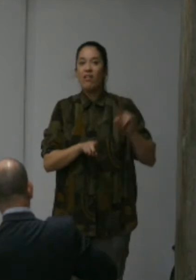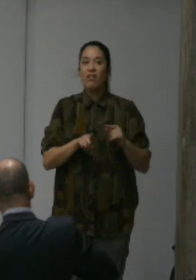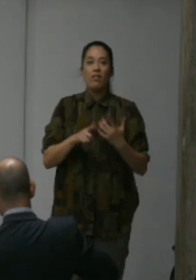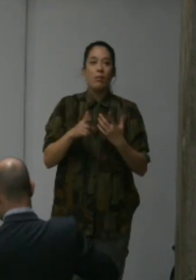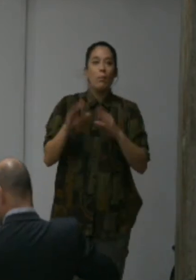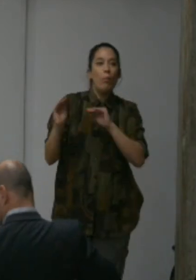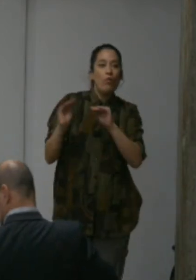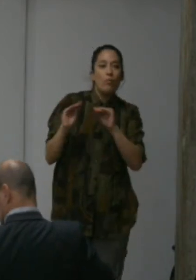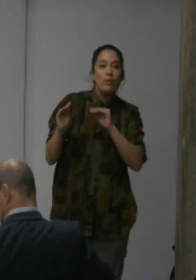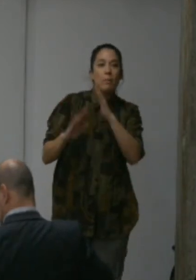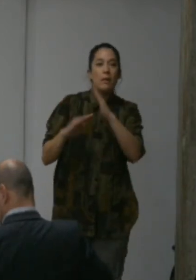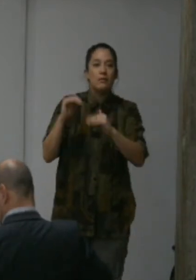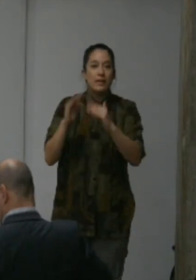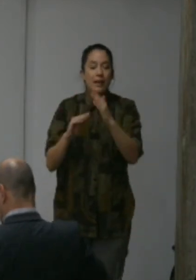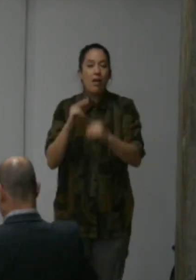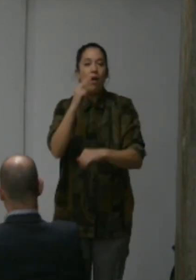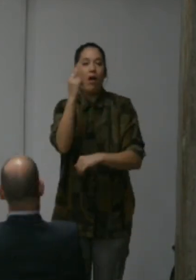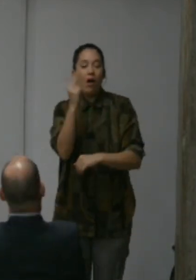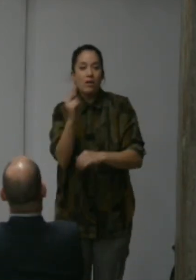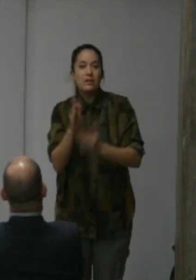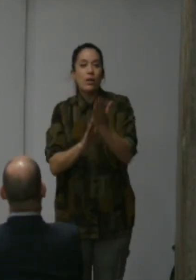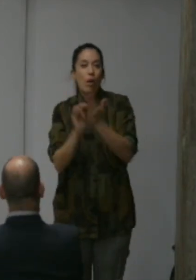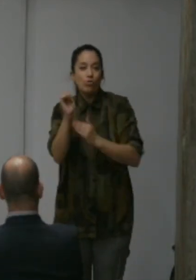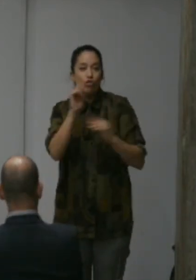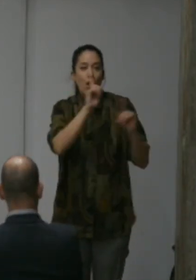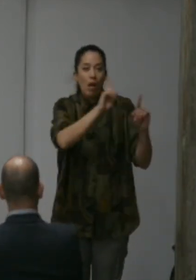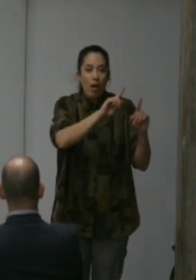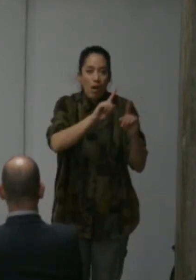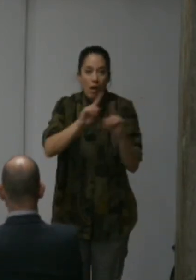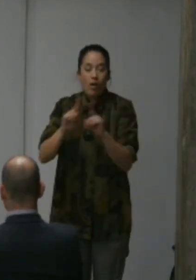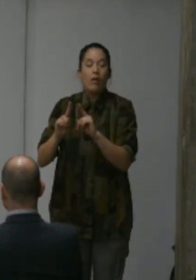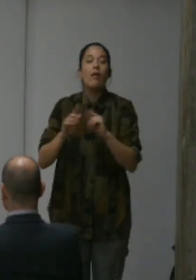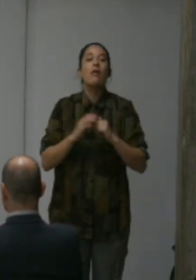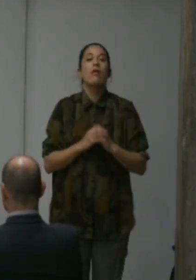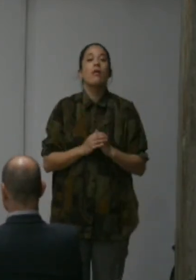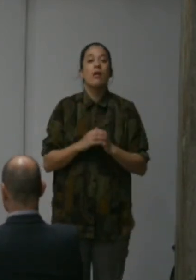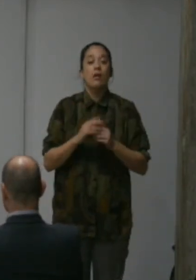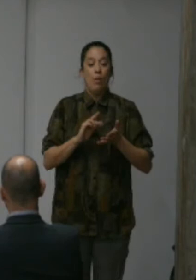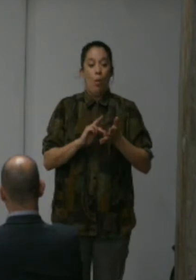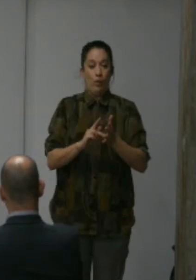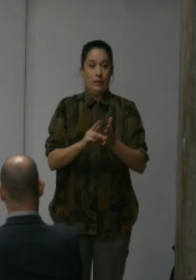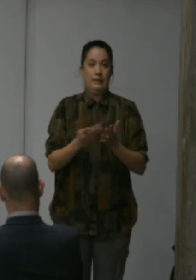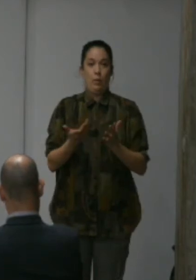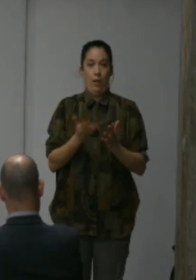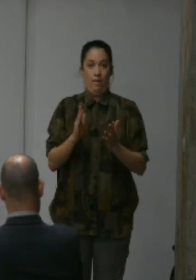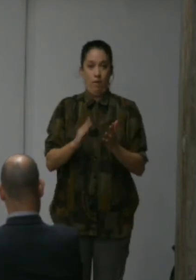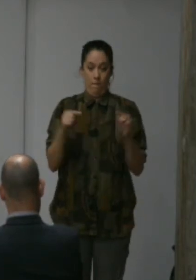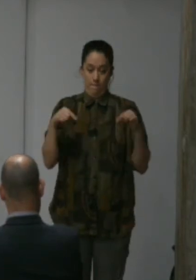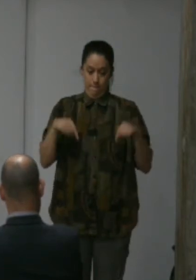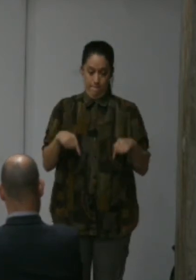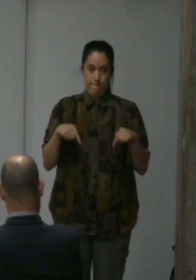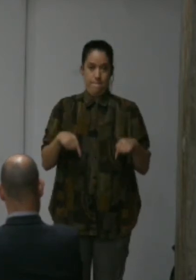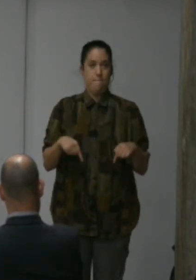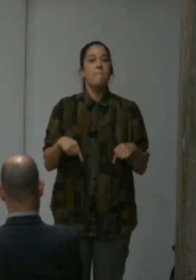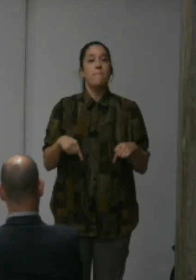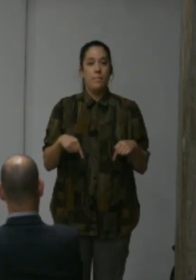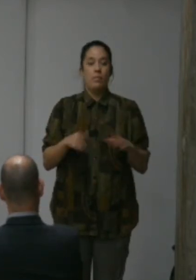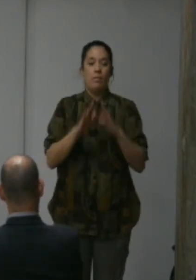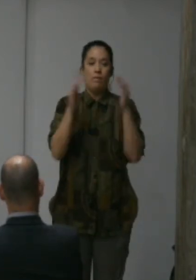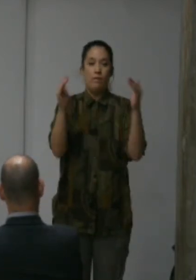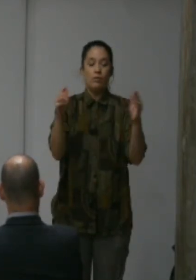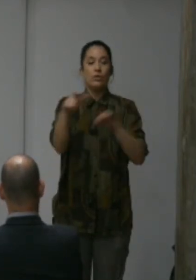and culture. And we are organising it from Healing Justice London, which builds community-led